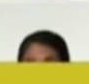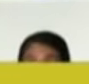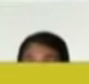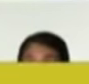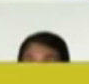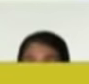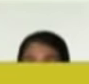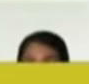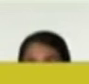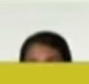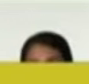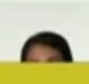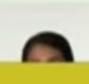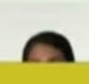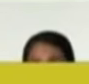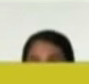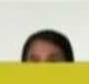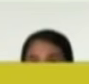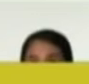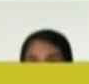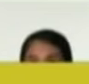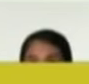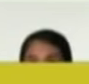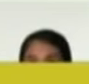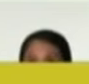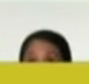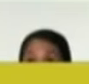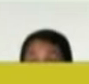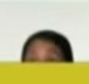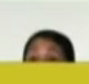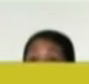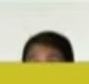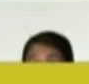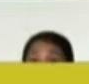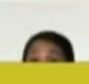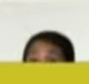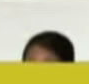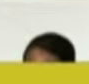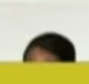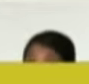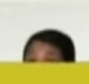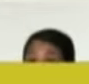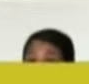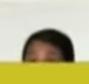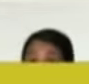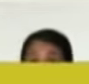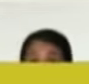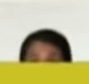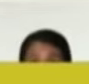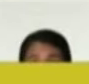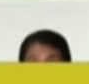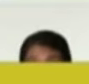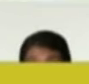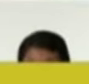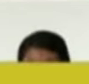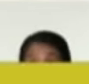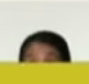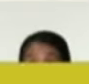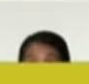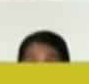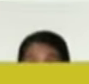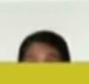energy supply and also the recovery of the damages caused by the